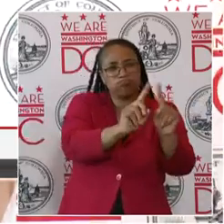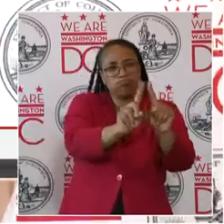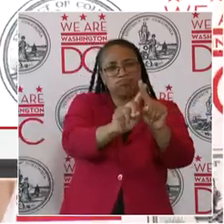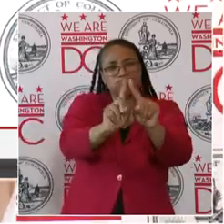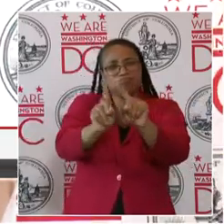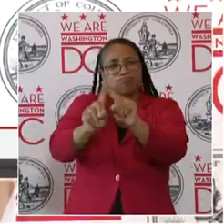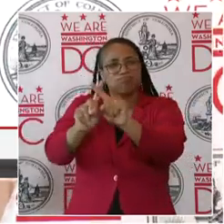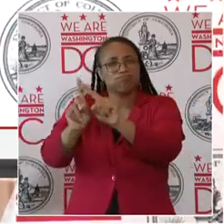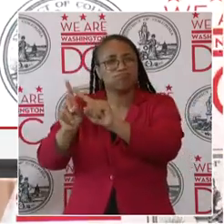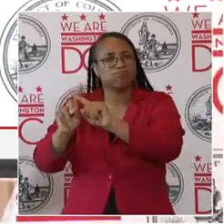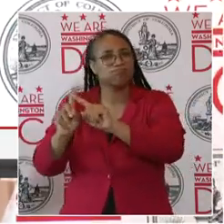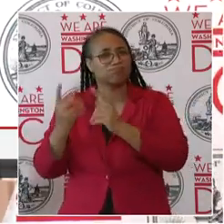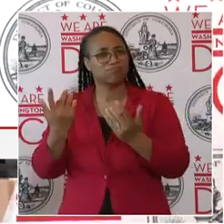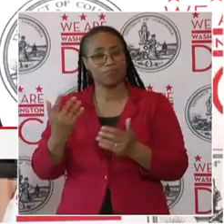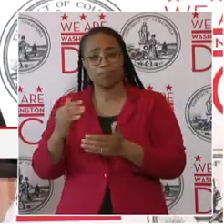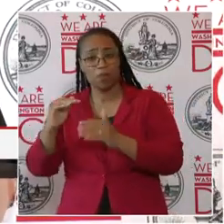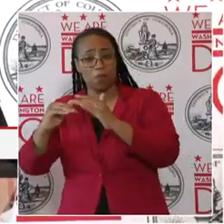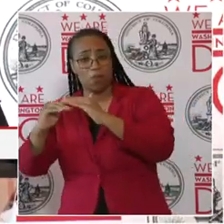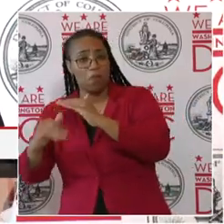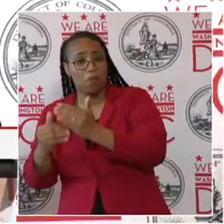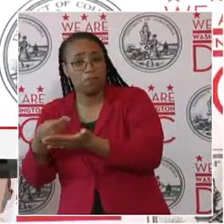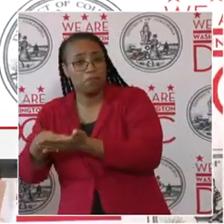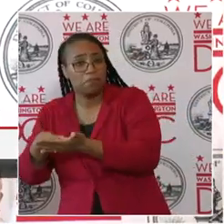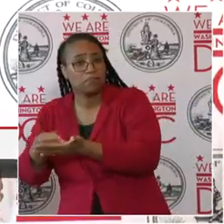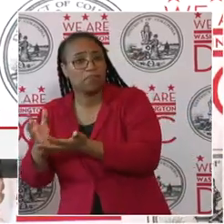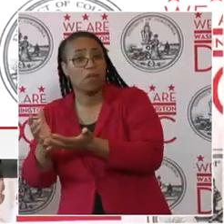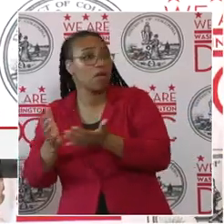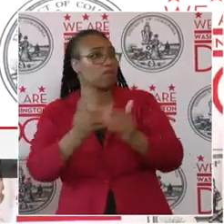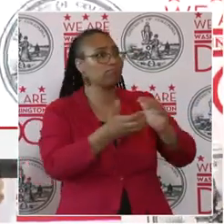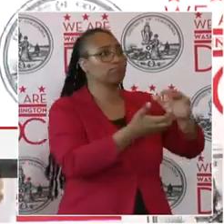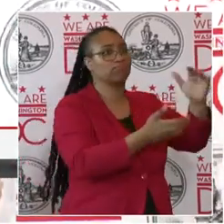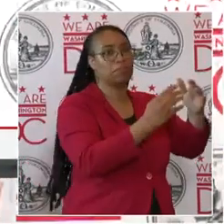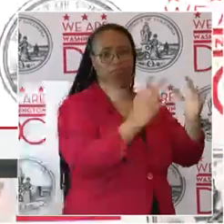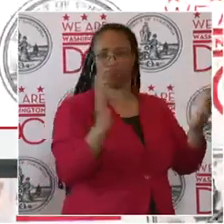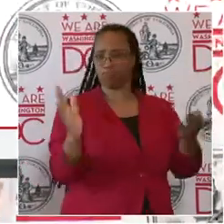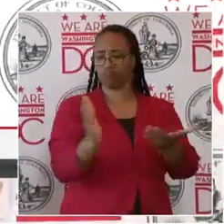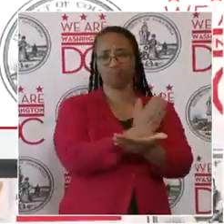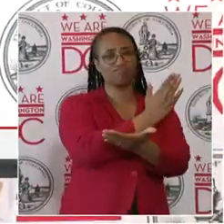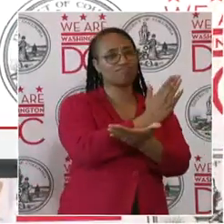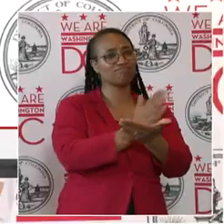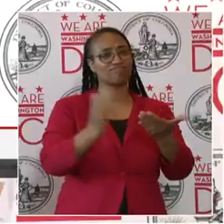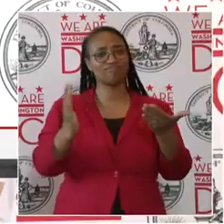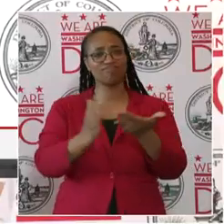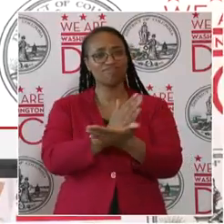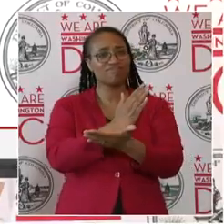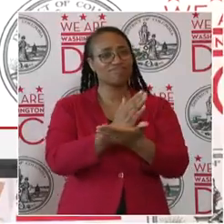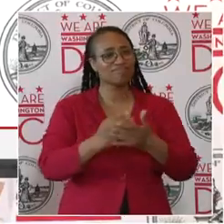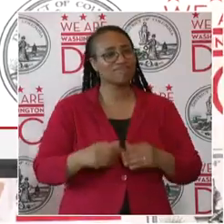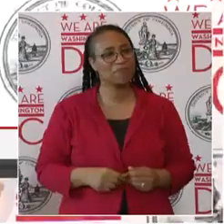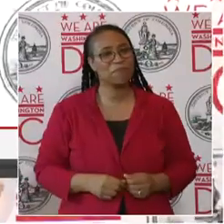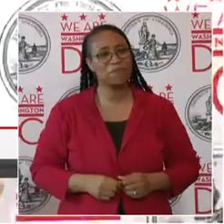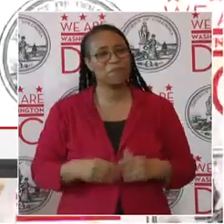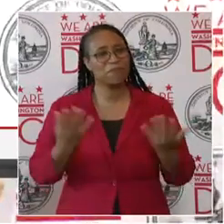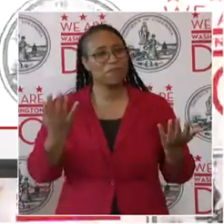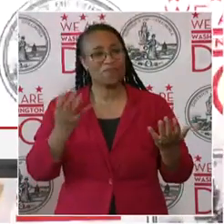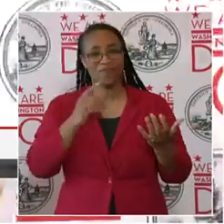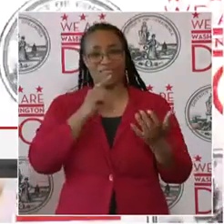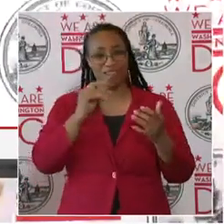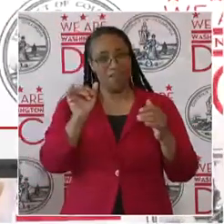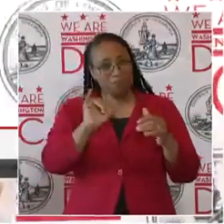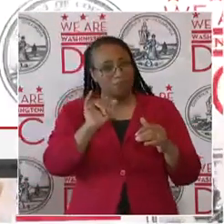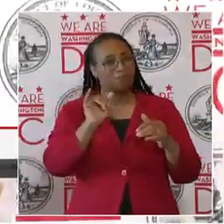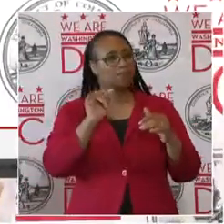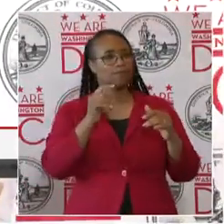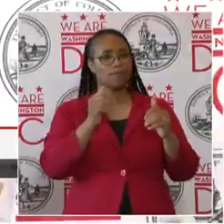income families as well as our middle income families. We're going to talk about how we are hiring, and ladies,